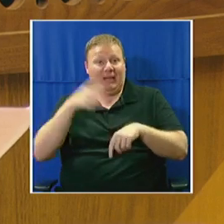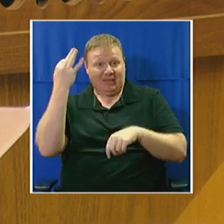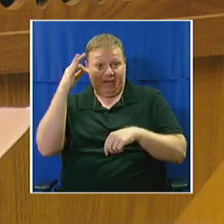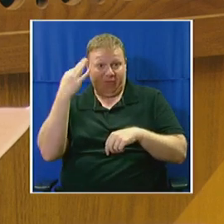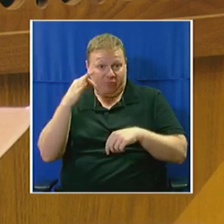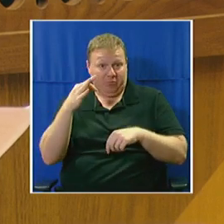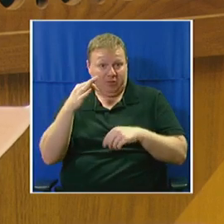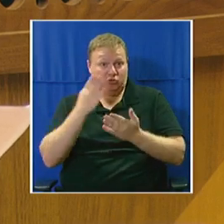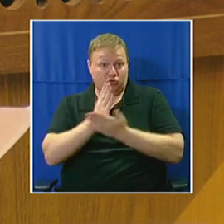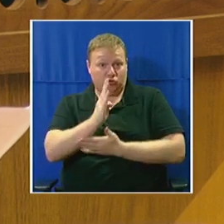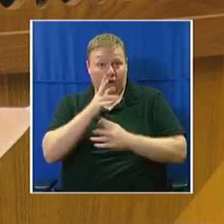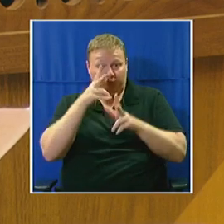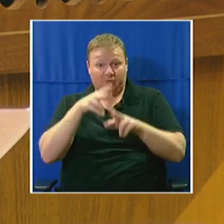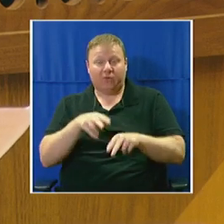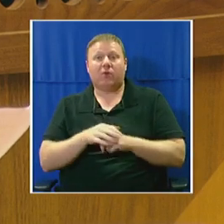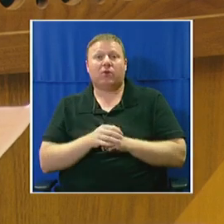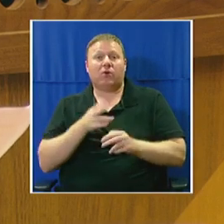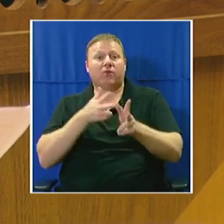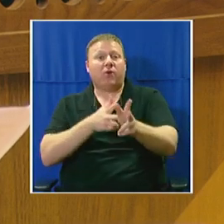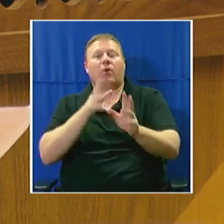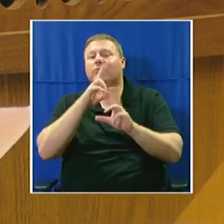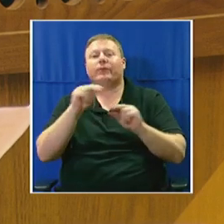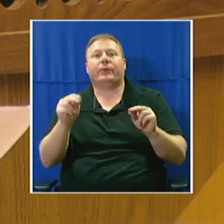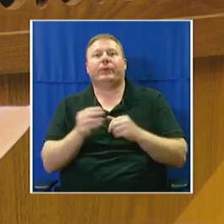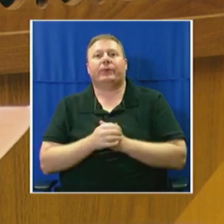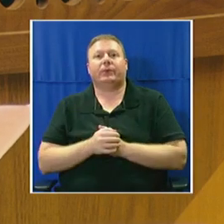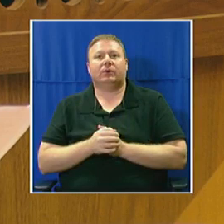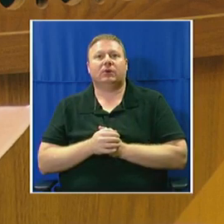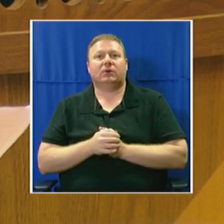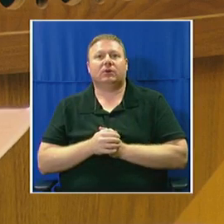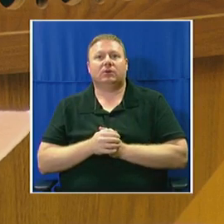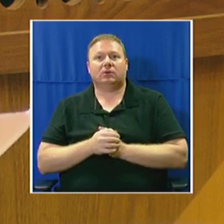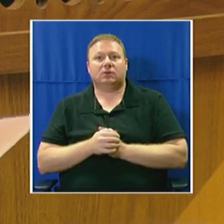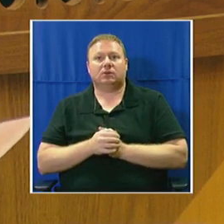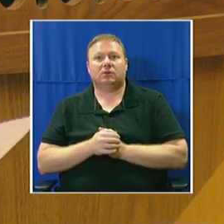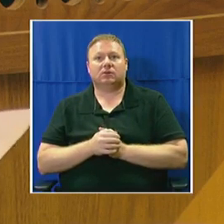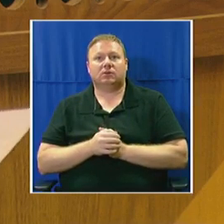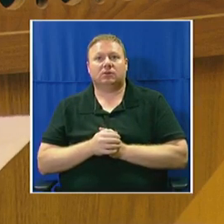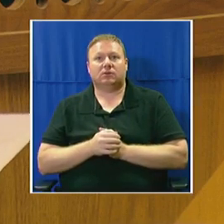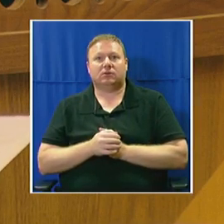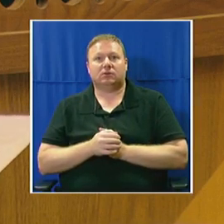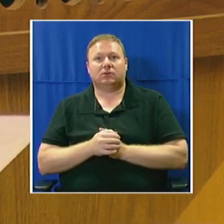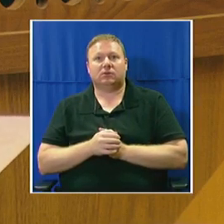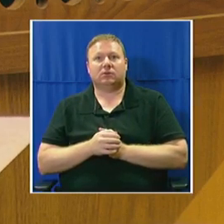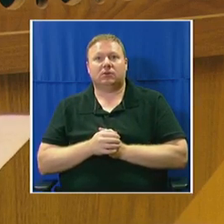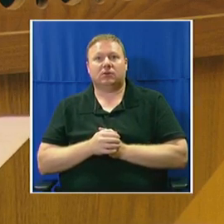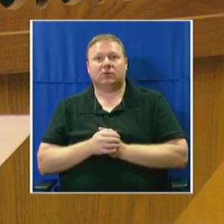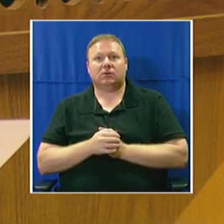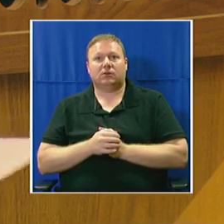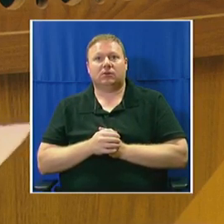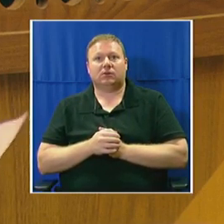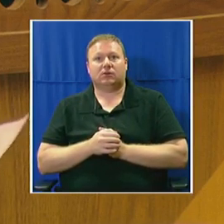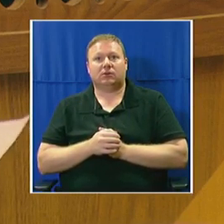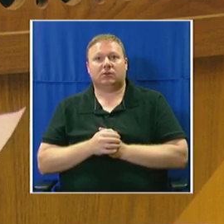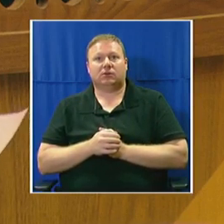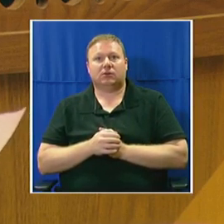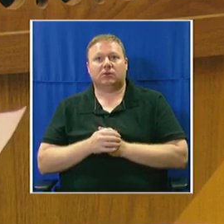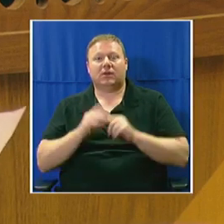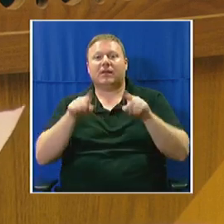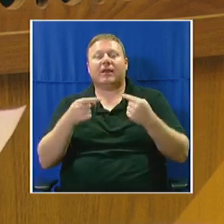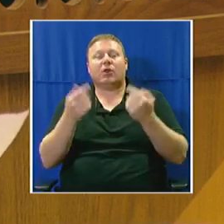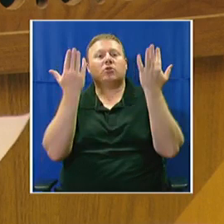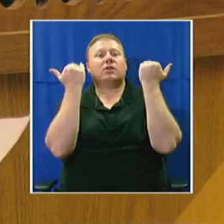repeat every day must be a day of activism against gender based violence but as women we can no longer depend on the state as